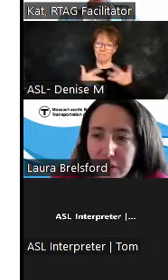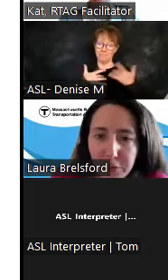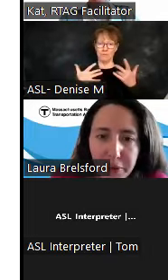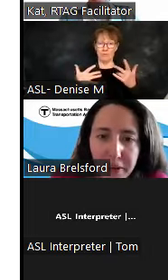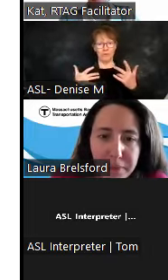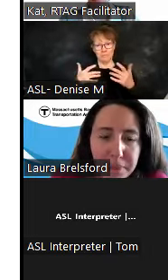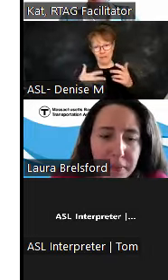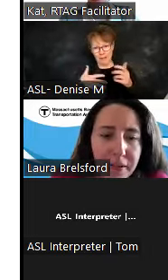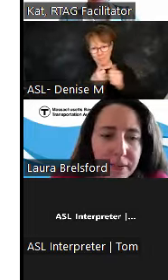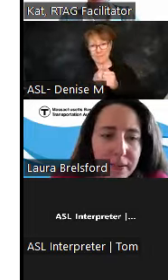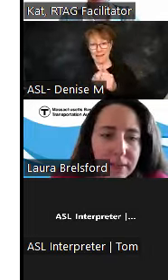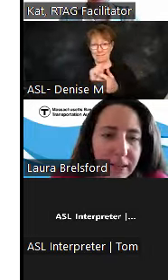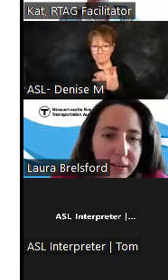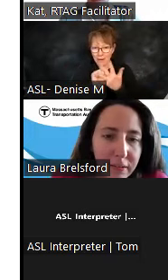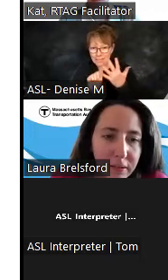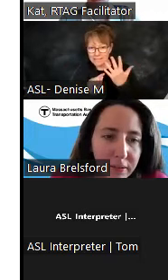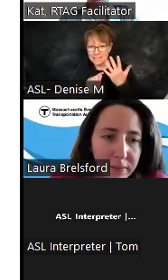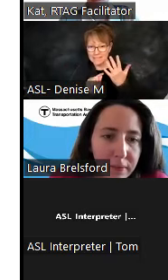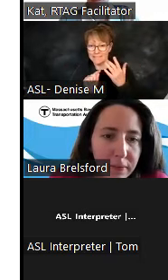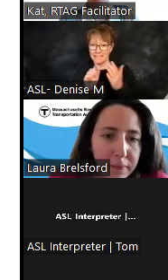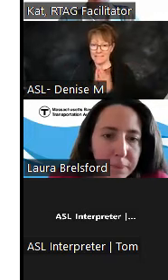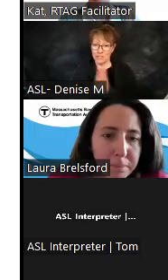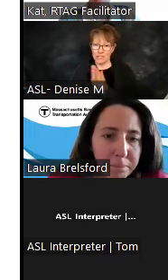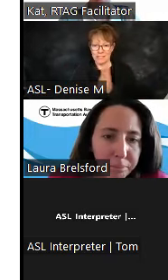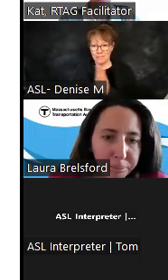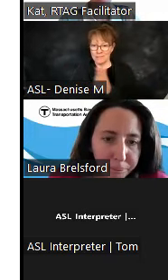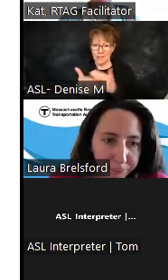initiatives underway. Next slide.